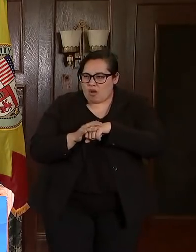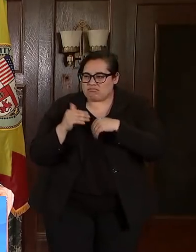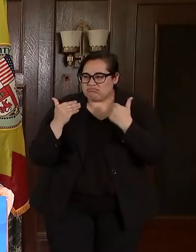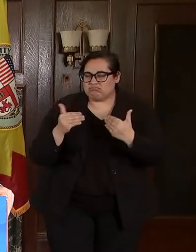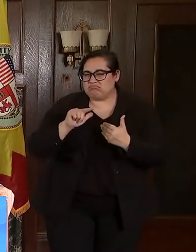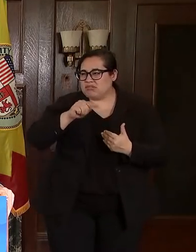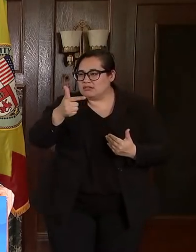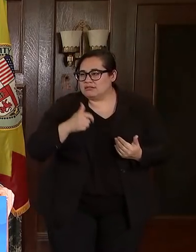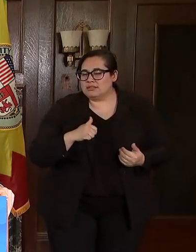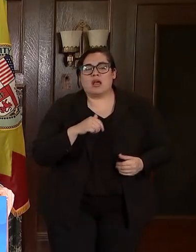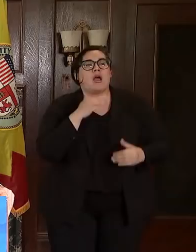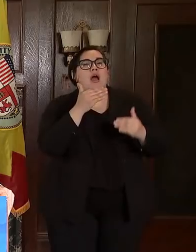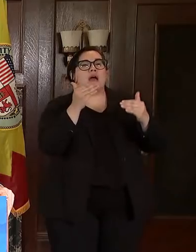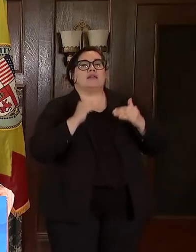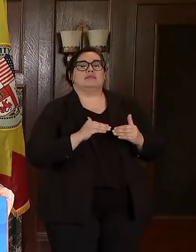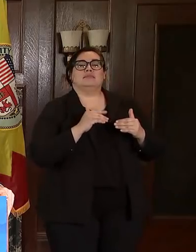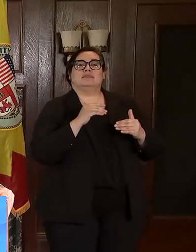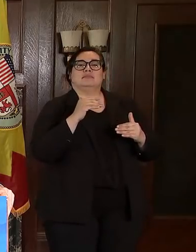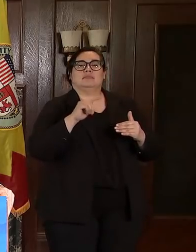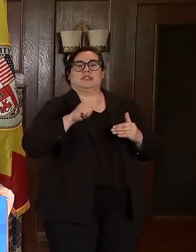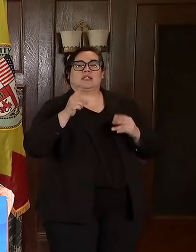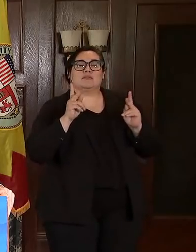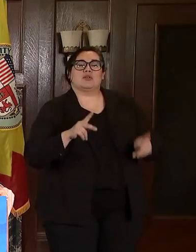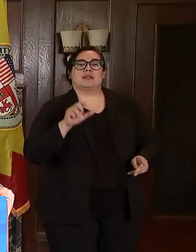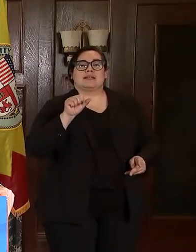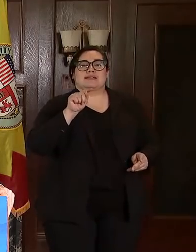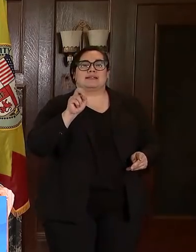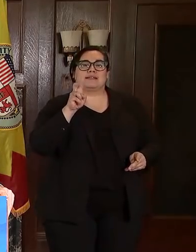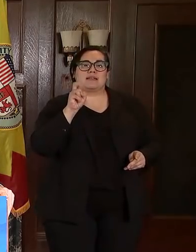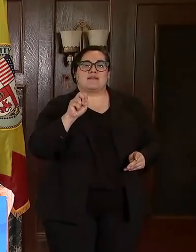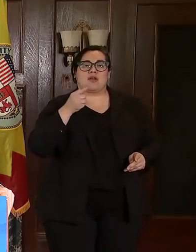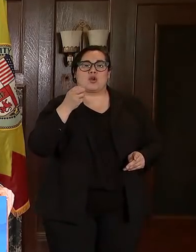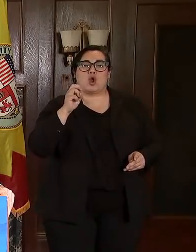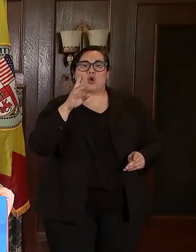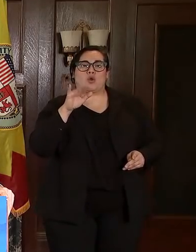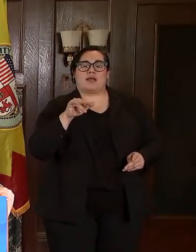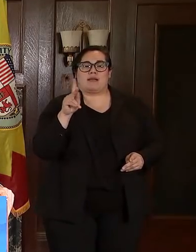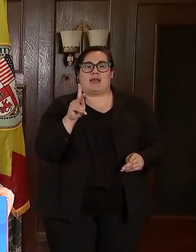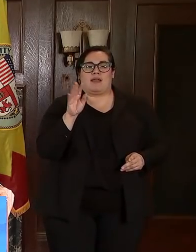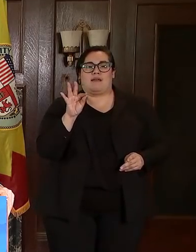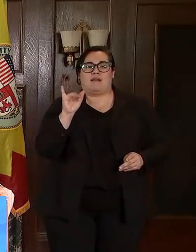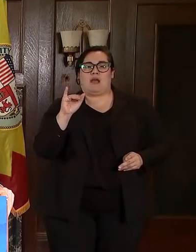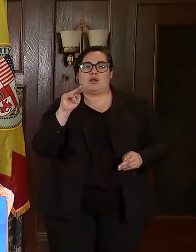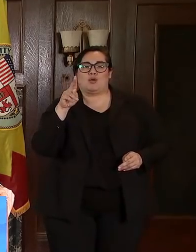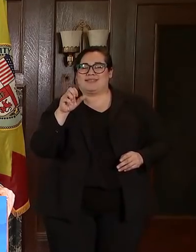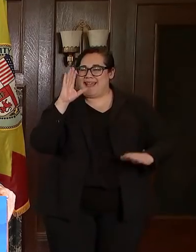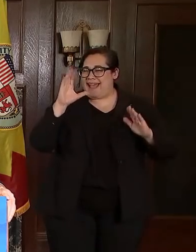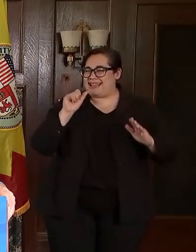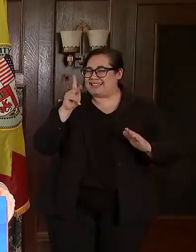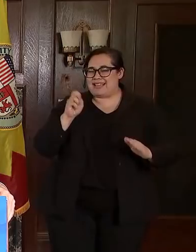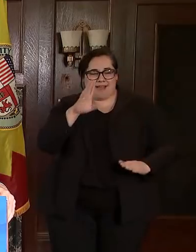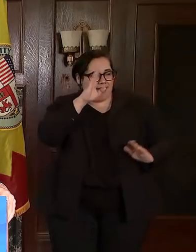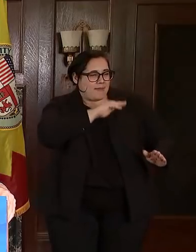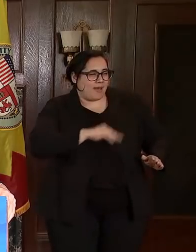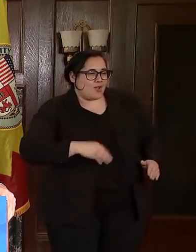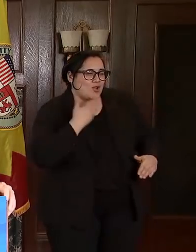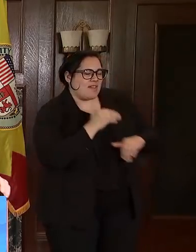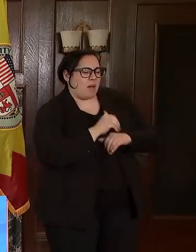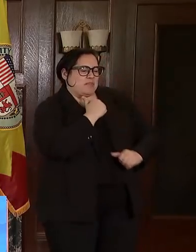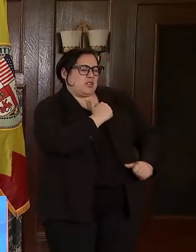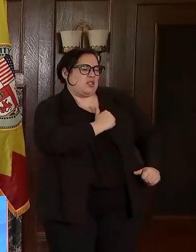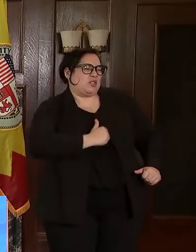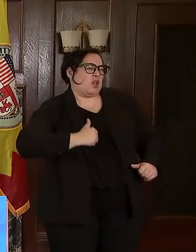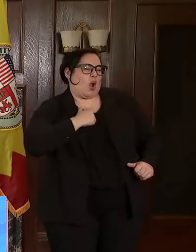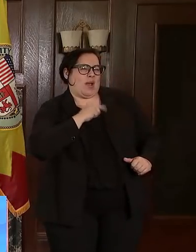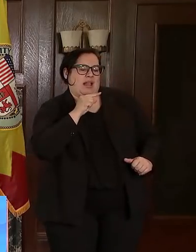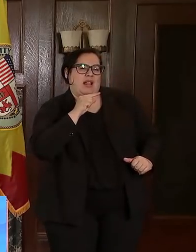Next question comes from the line of Steve Gregory from KFI News. Please go ahead. Hi, Steve. Hey, Mayor, good evening. Good evening. I'm sorry, I joined a